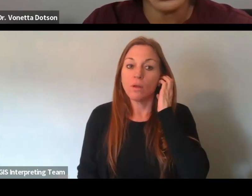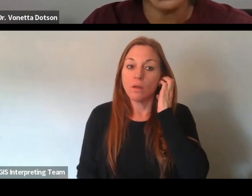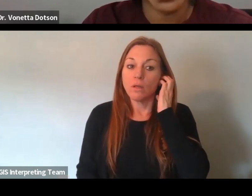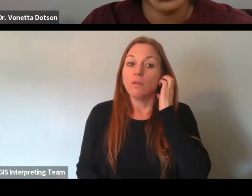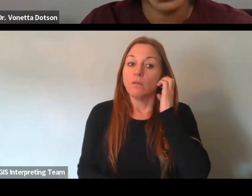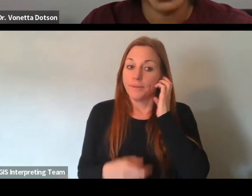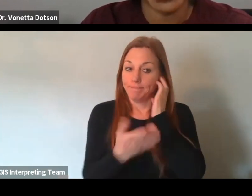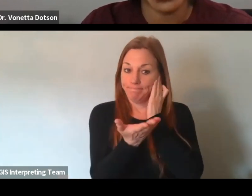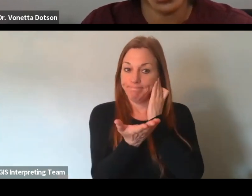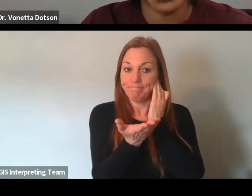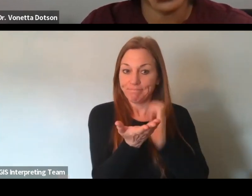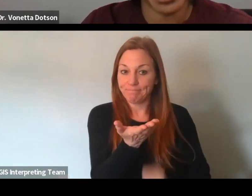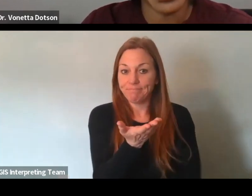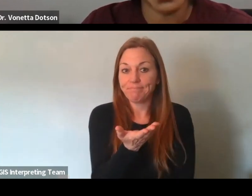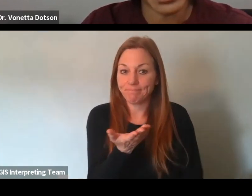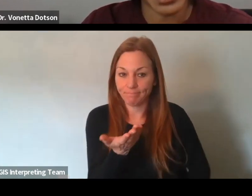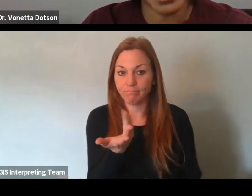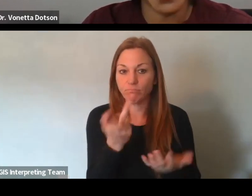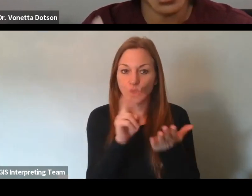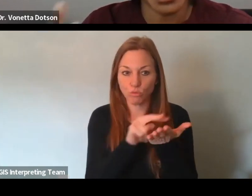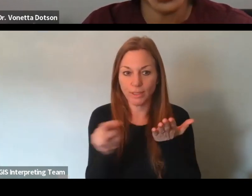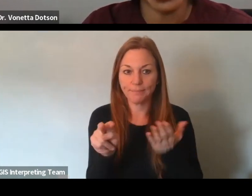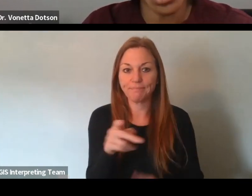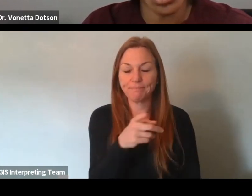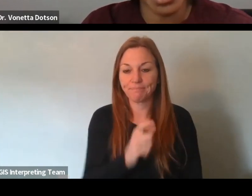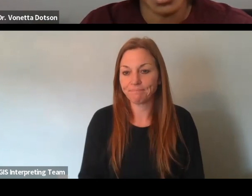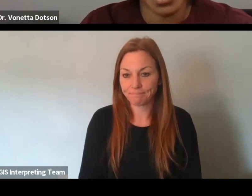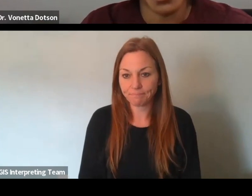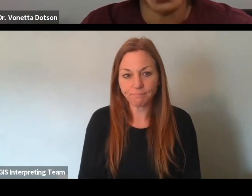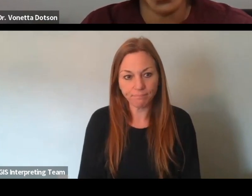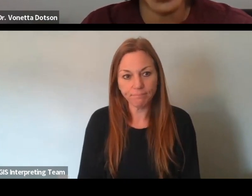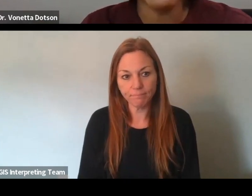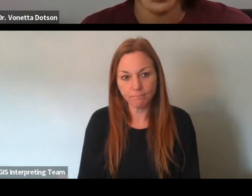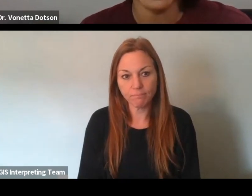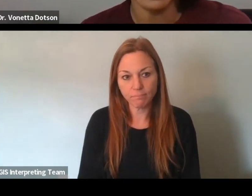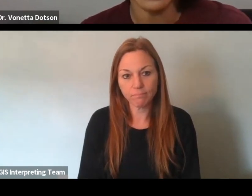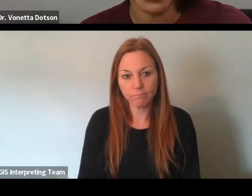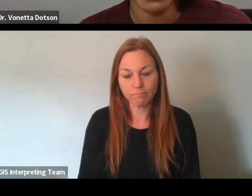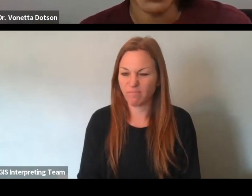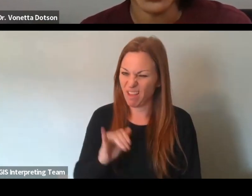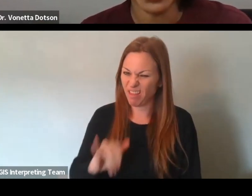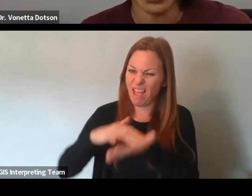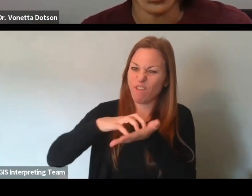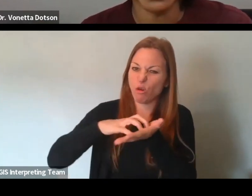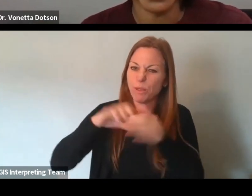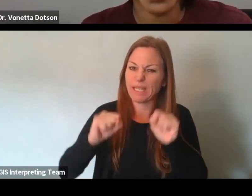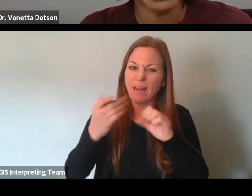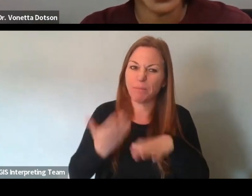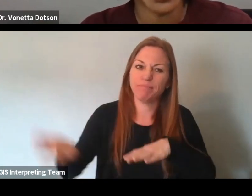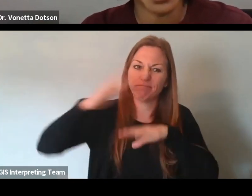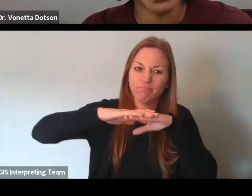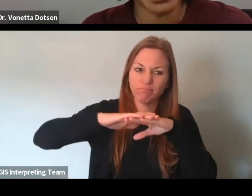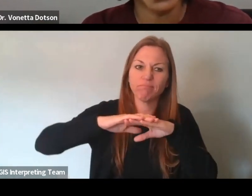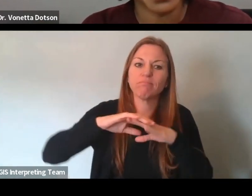be heightened by race-related stress. And this is one of those ways that we have extra risk